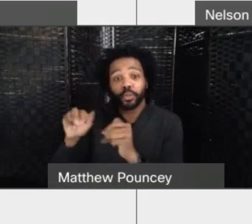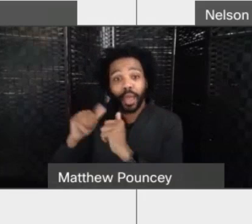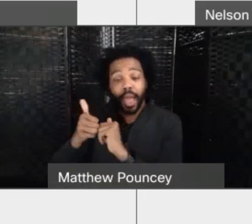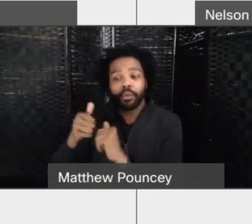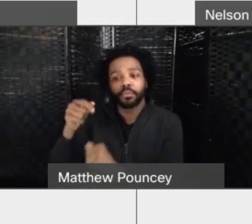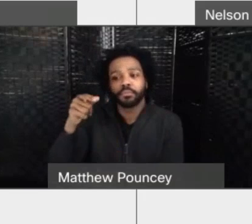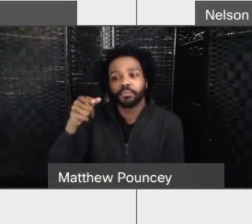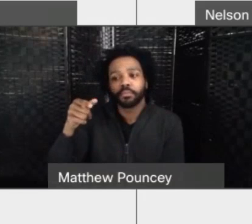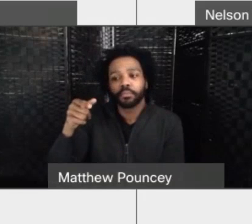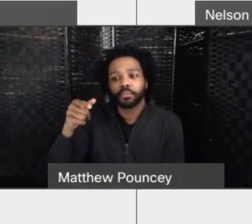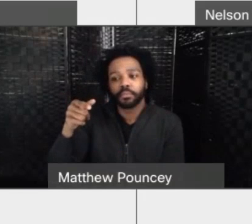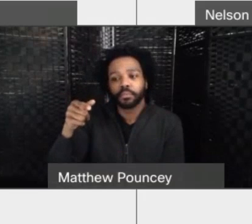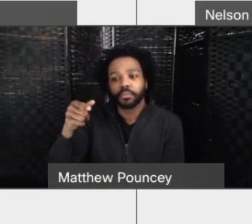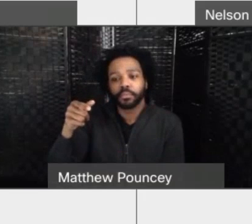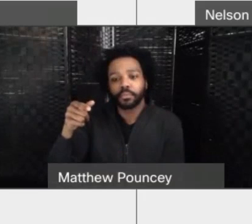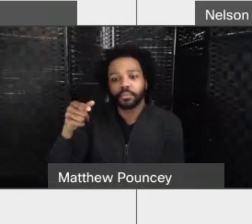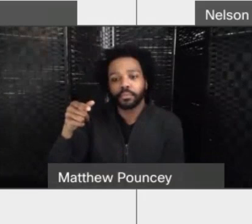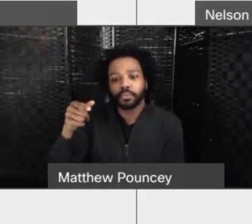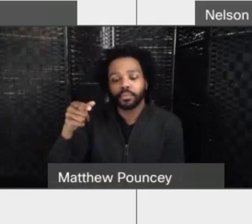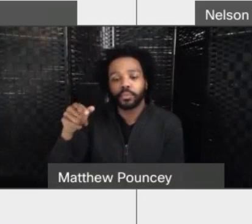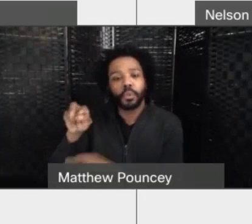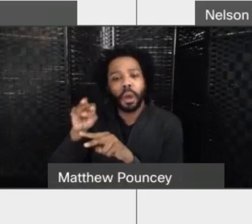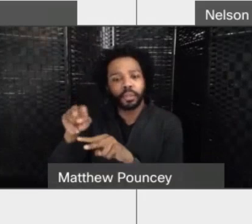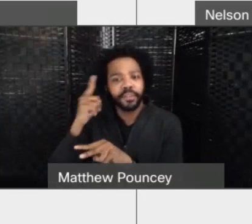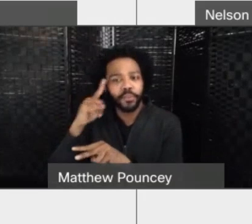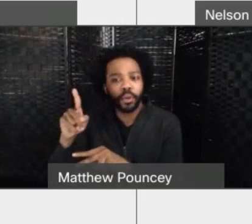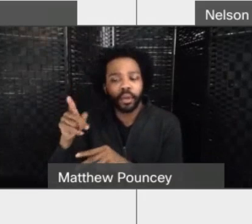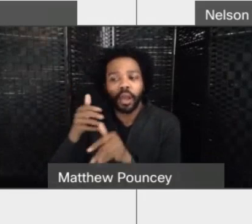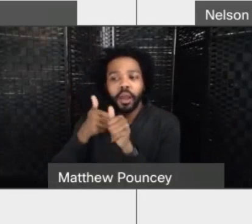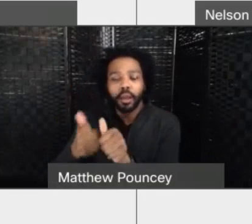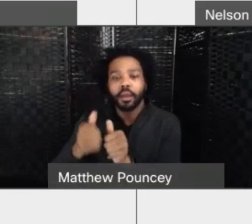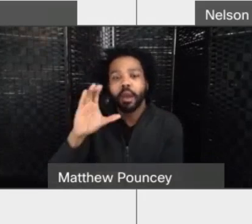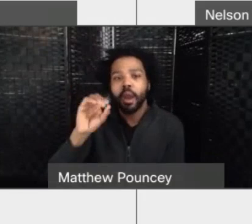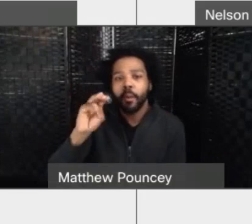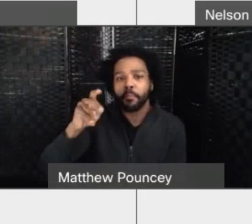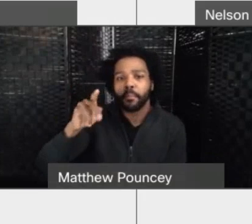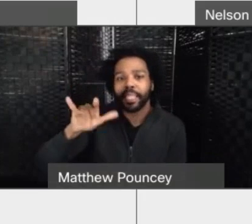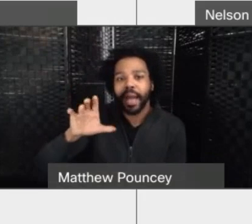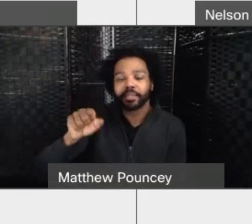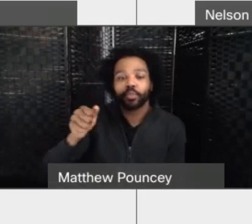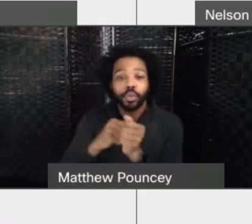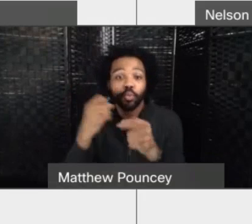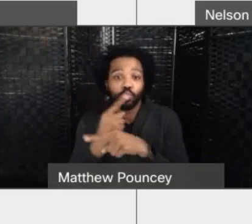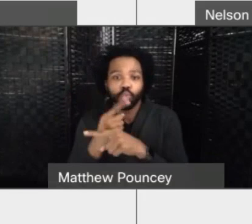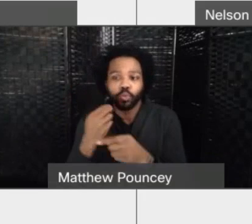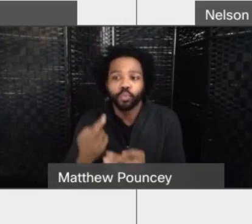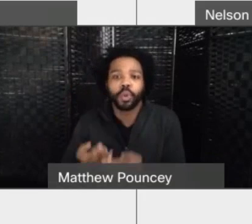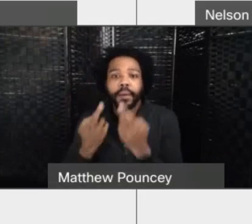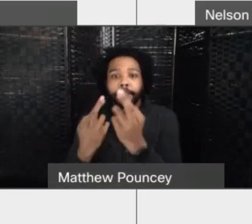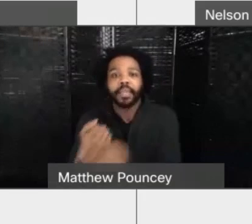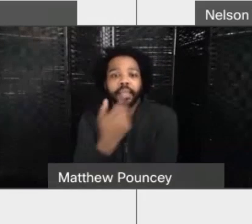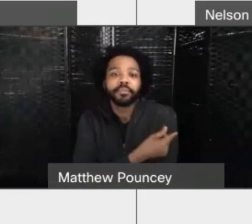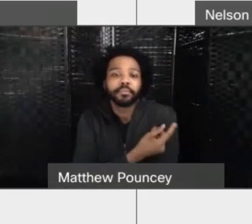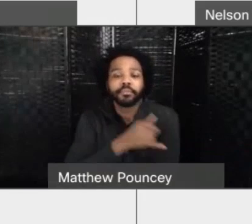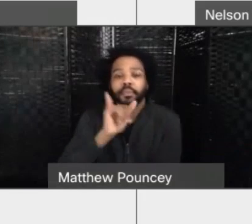for the compliance, what we call compliance with recommended immunizations. And that typically would